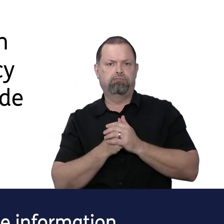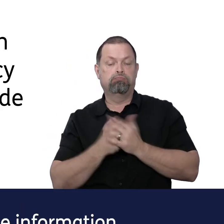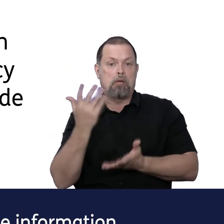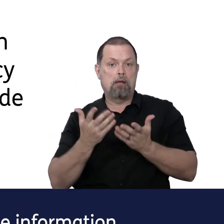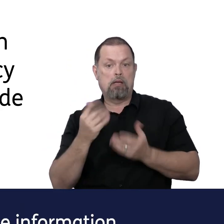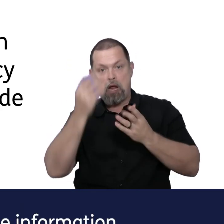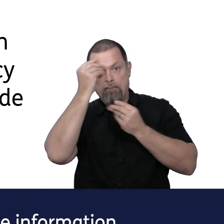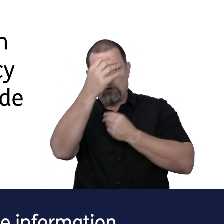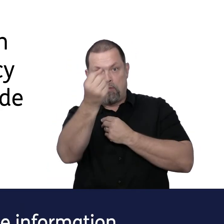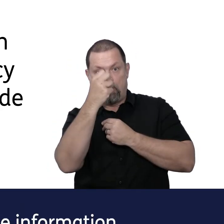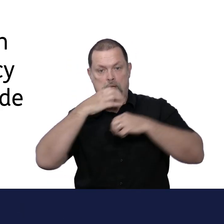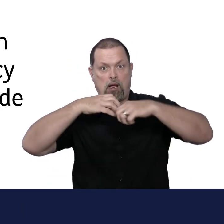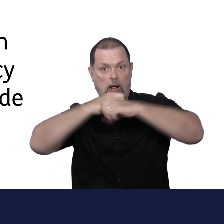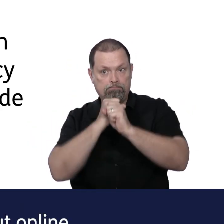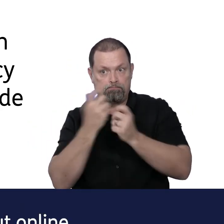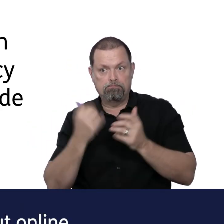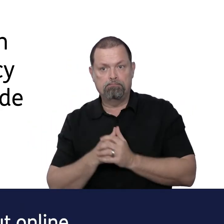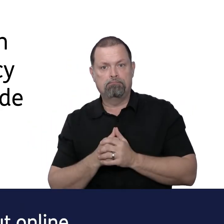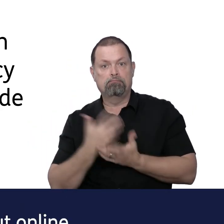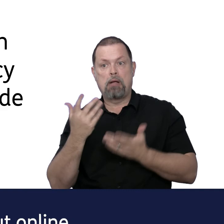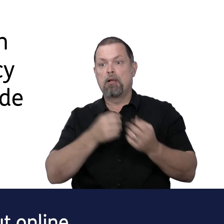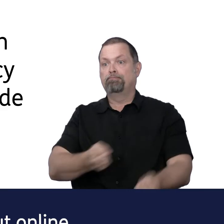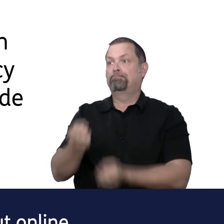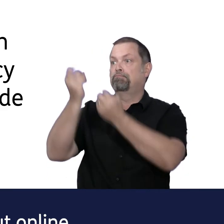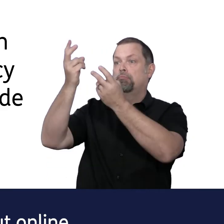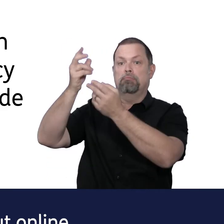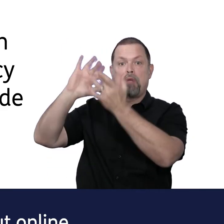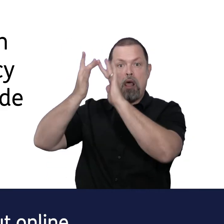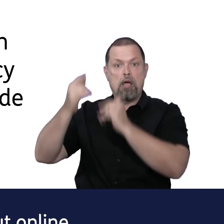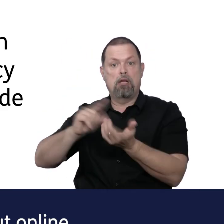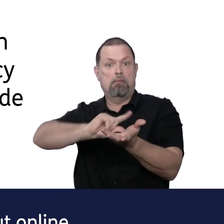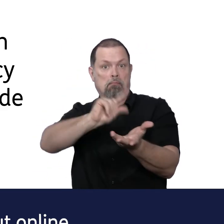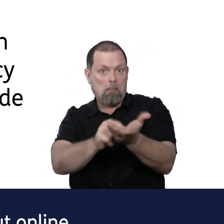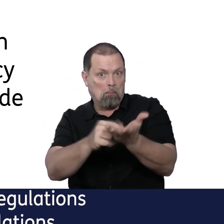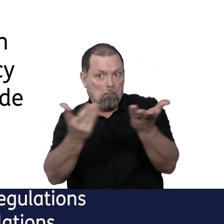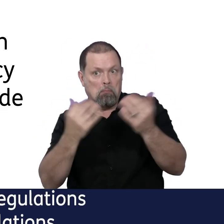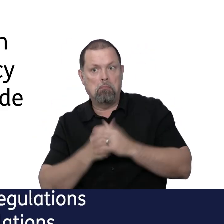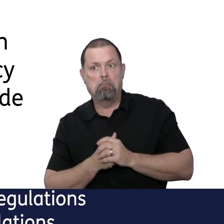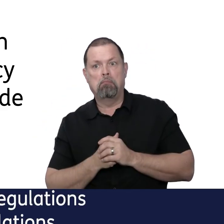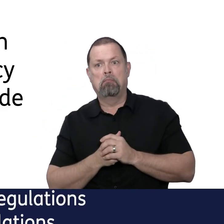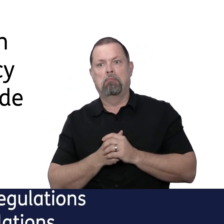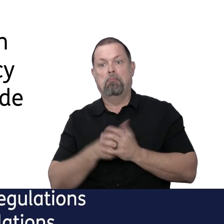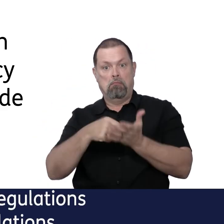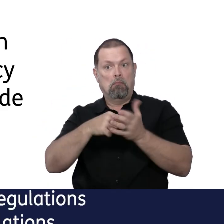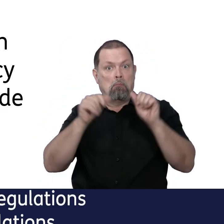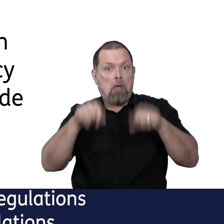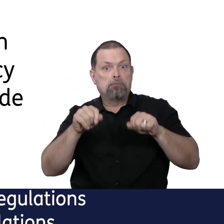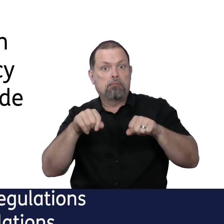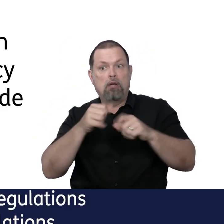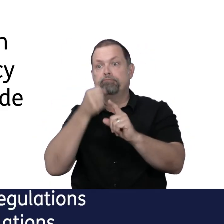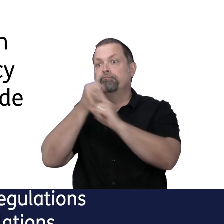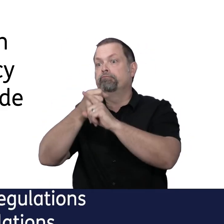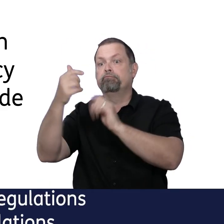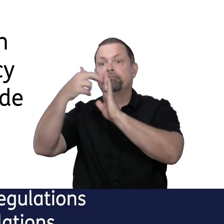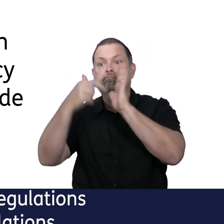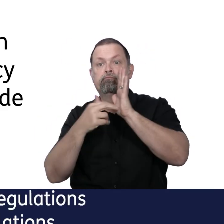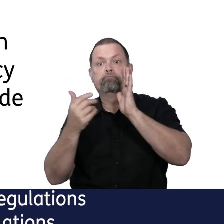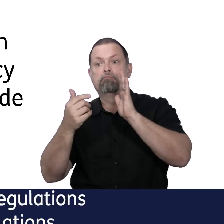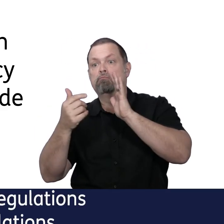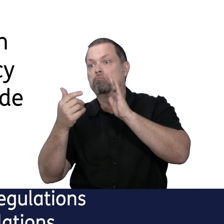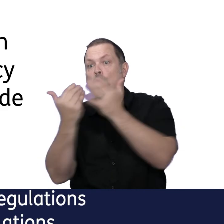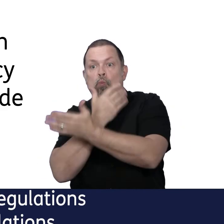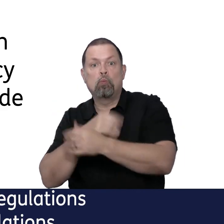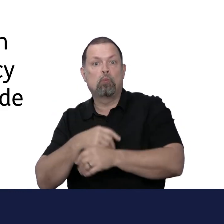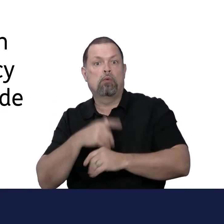be a summary of the information. It may be published or put online. It could be used to make regulations or changes